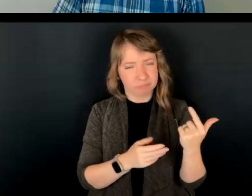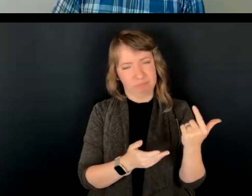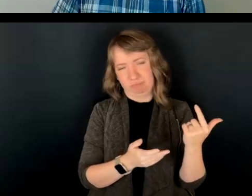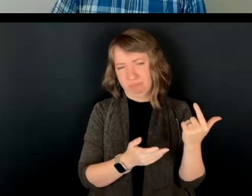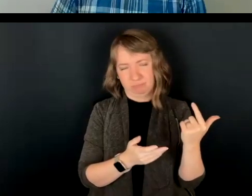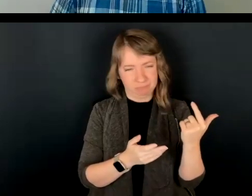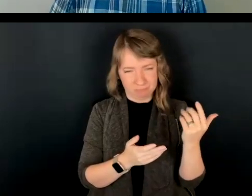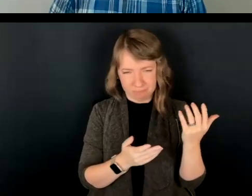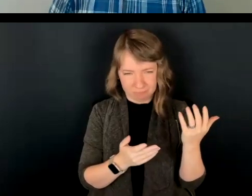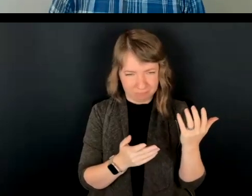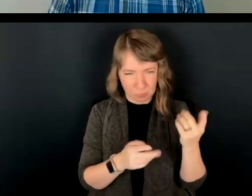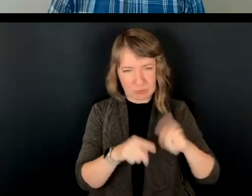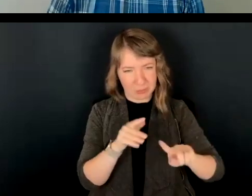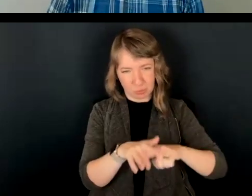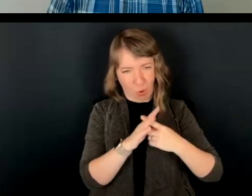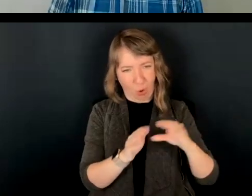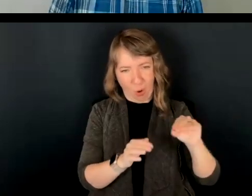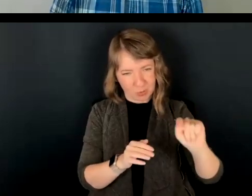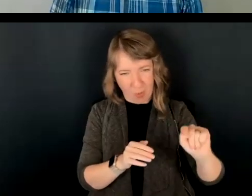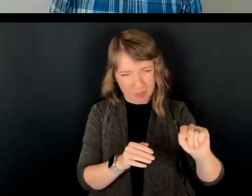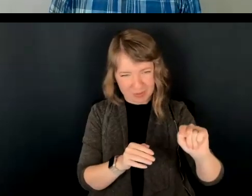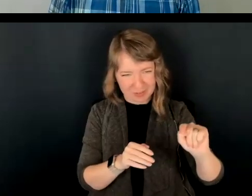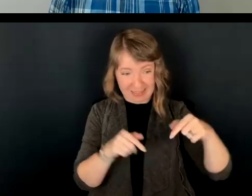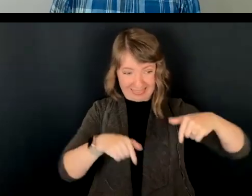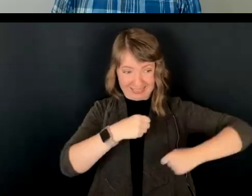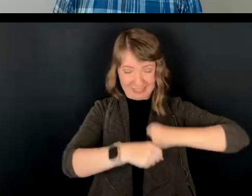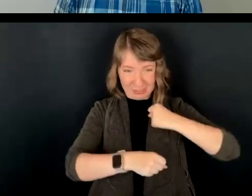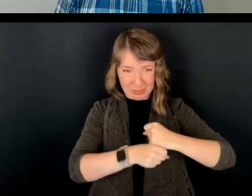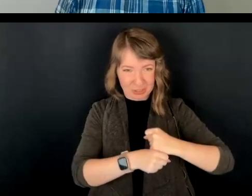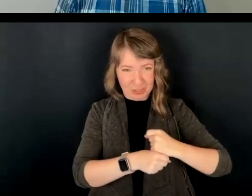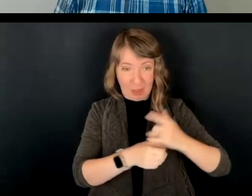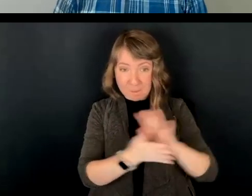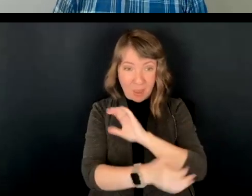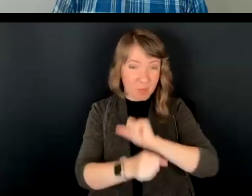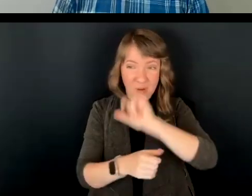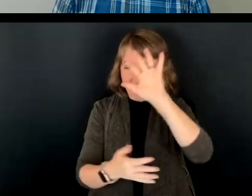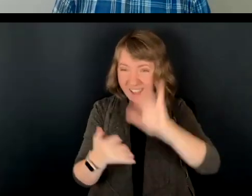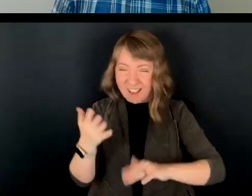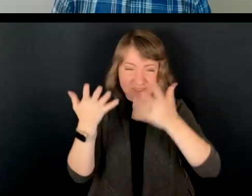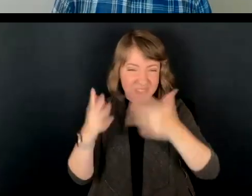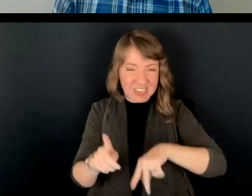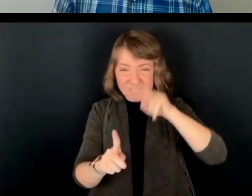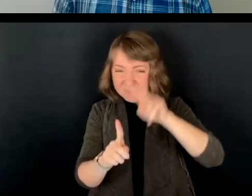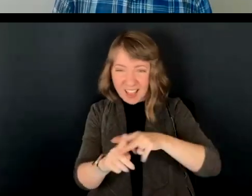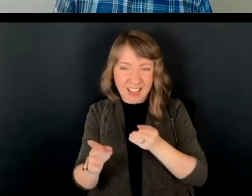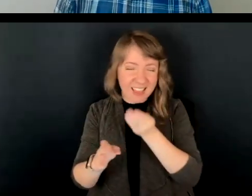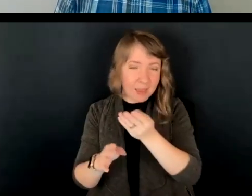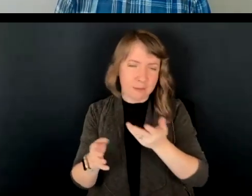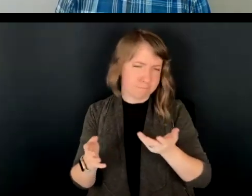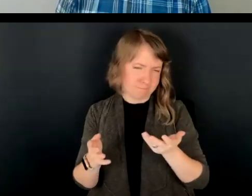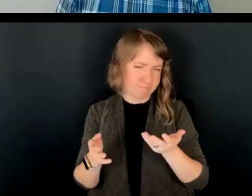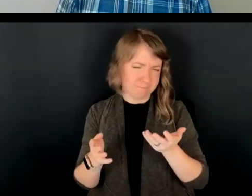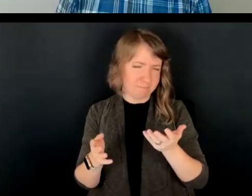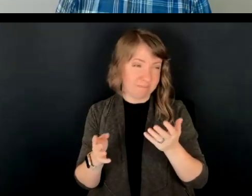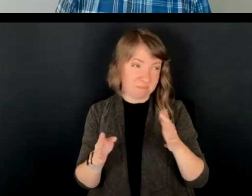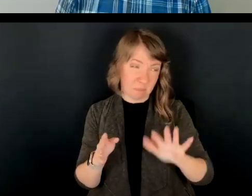in October with this year's, to have that paperwork done. It's about a good